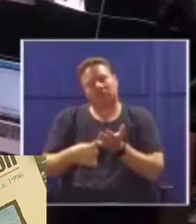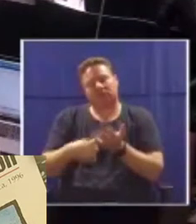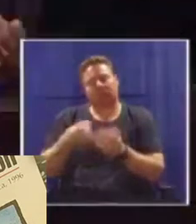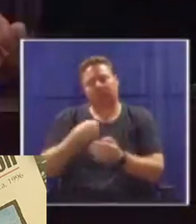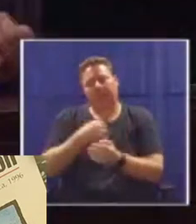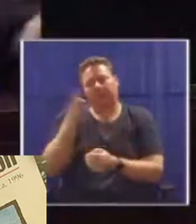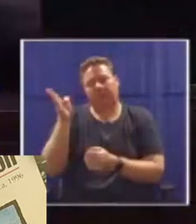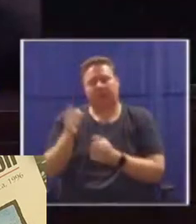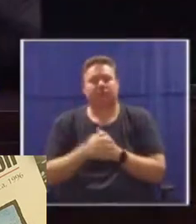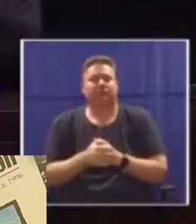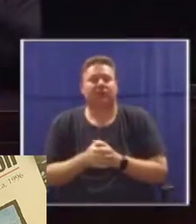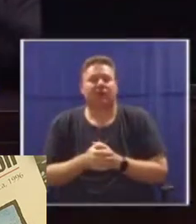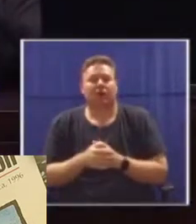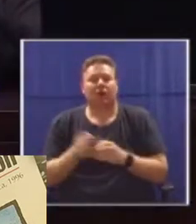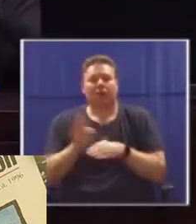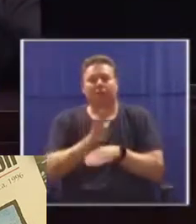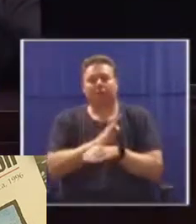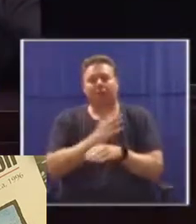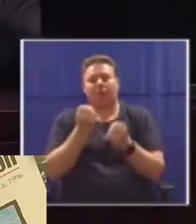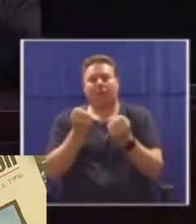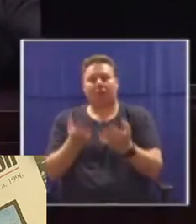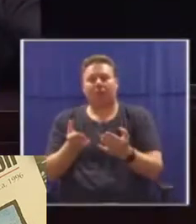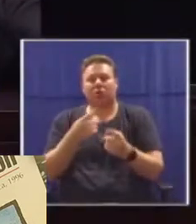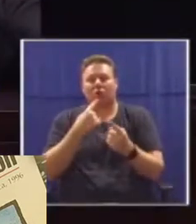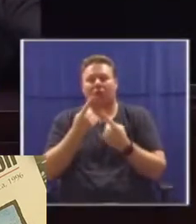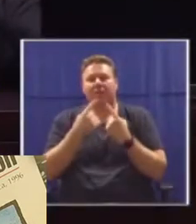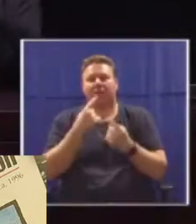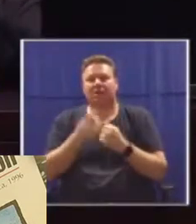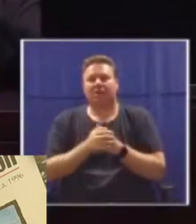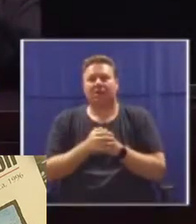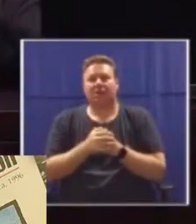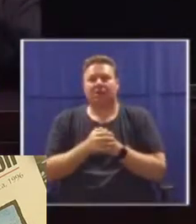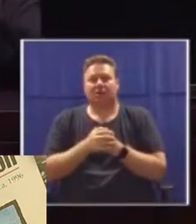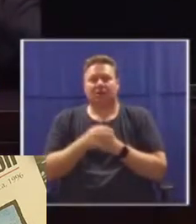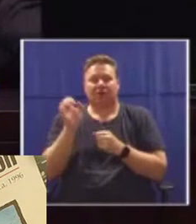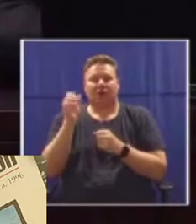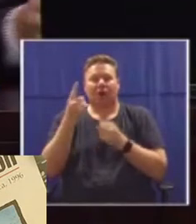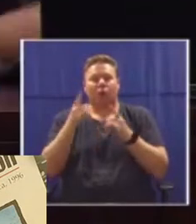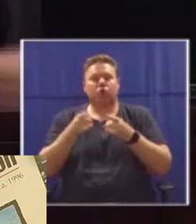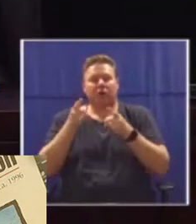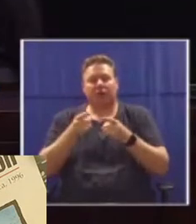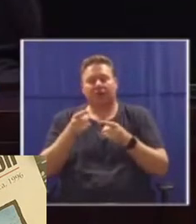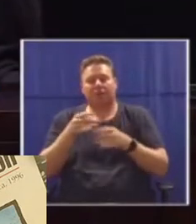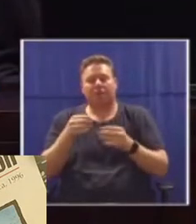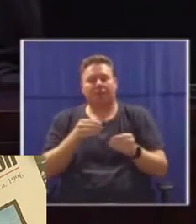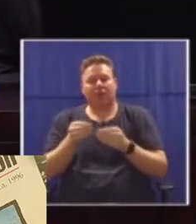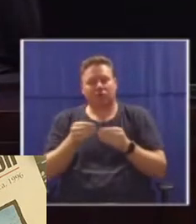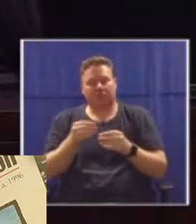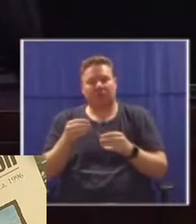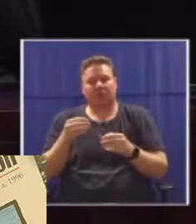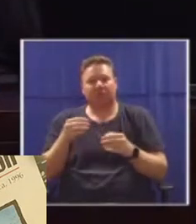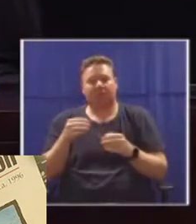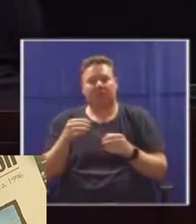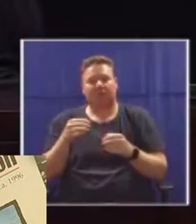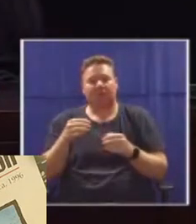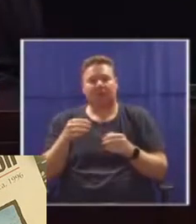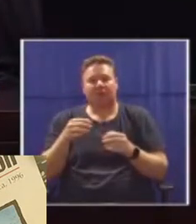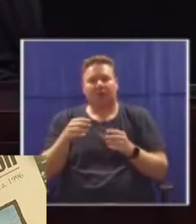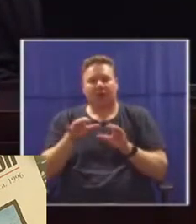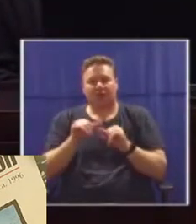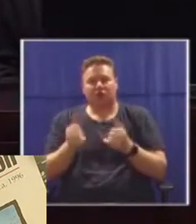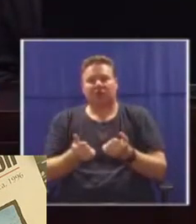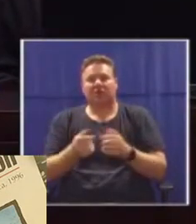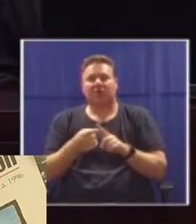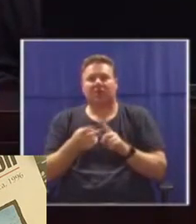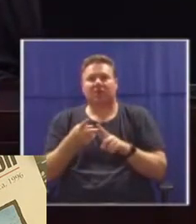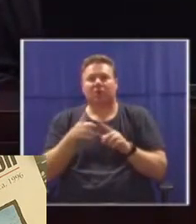was published for comments and submissions were received from Gautrain Management Agency and the Western Cape Department of Transport